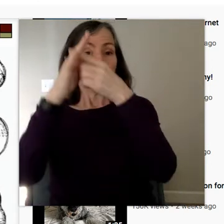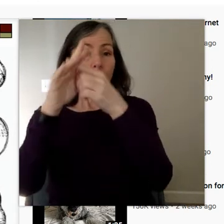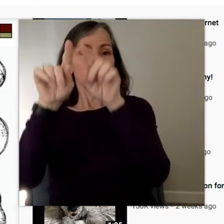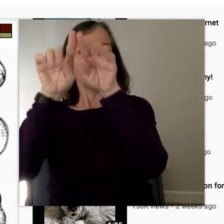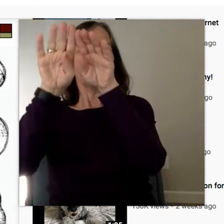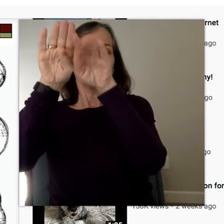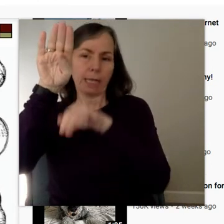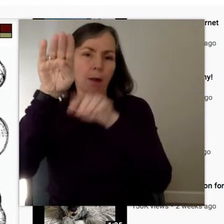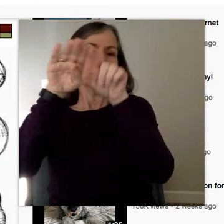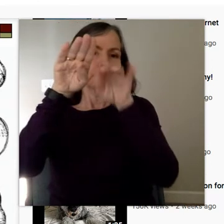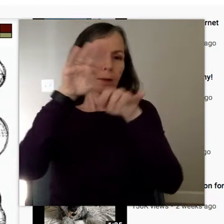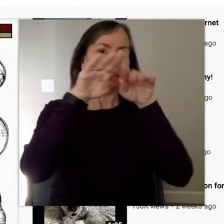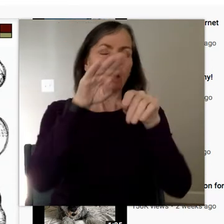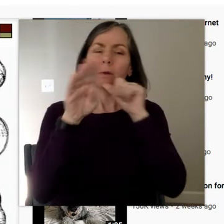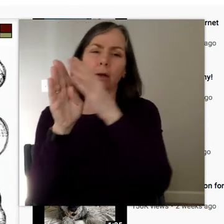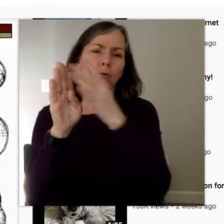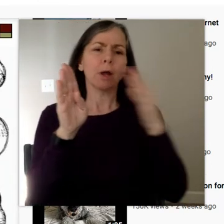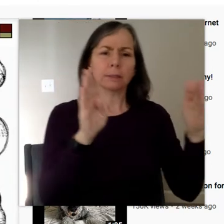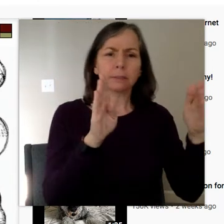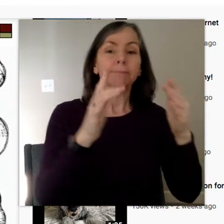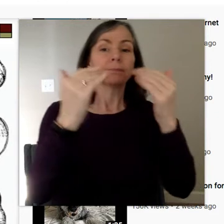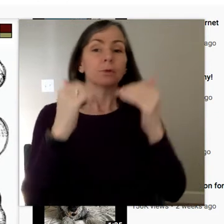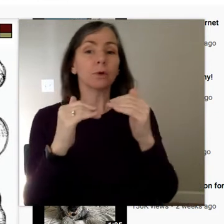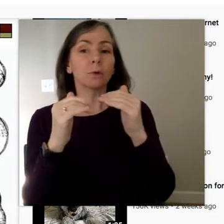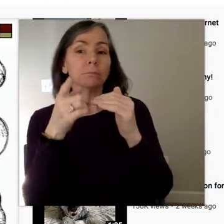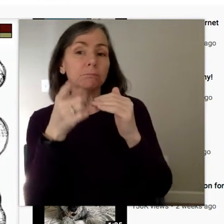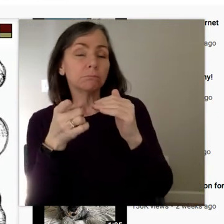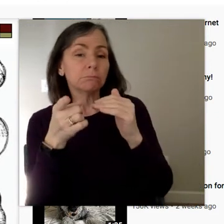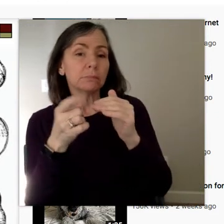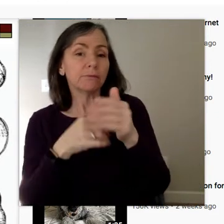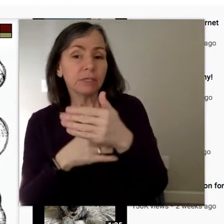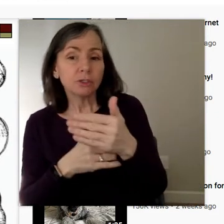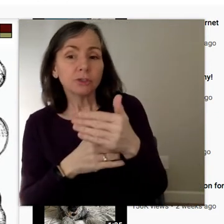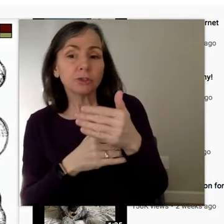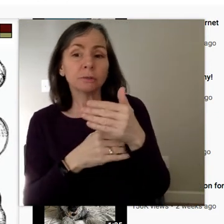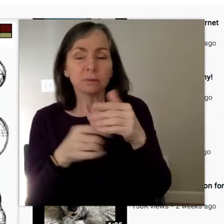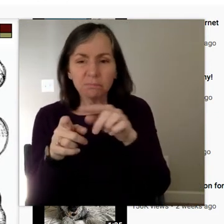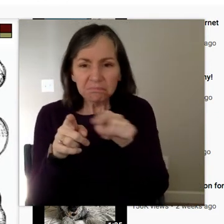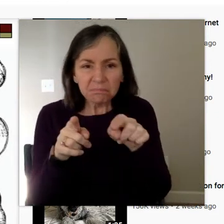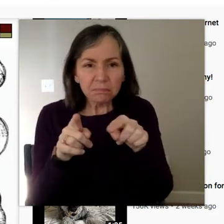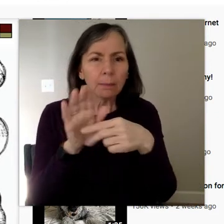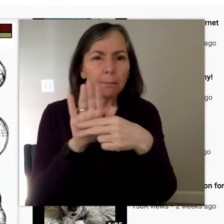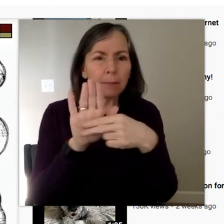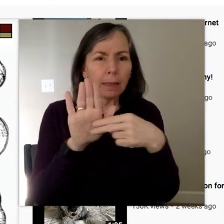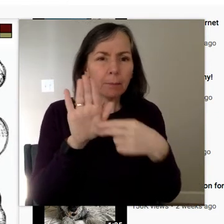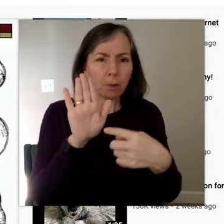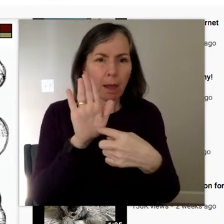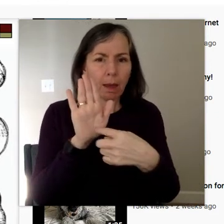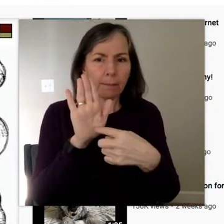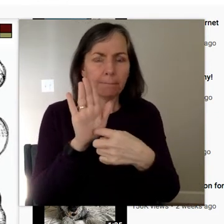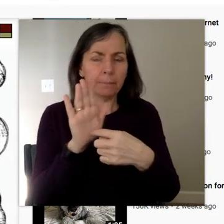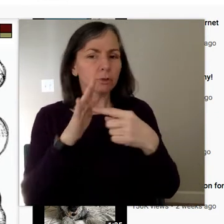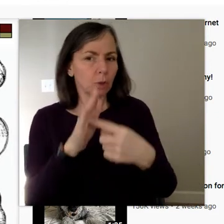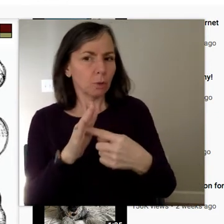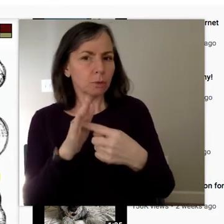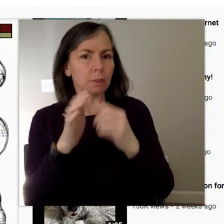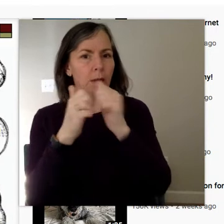chick or chicken, hog or a pig, calf, cow, rabbit, and us,